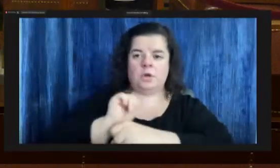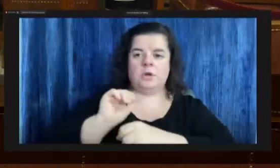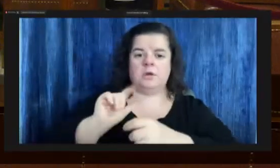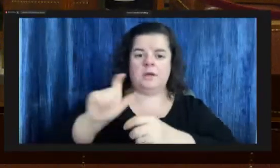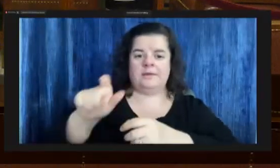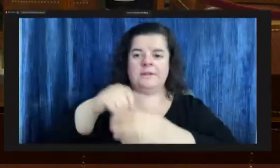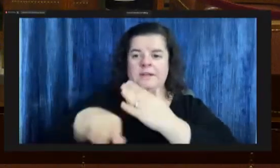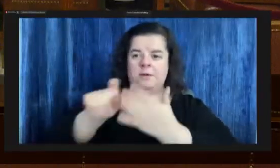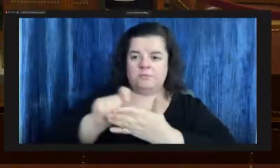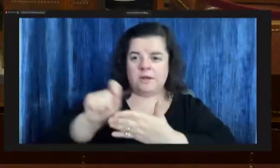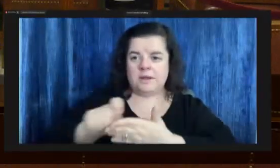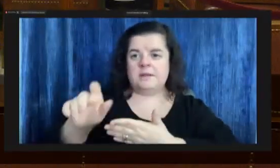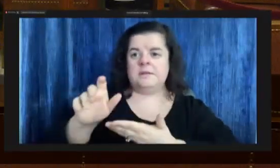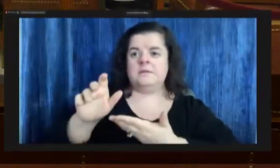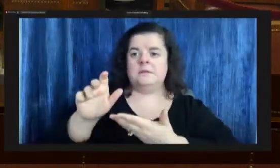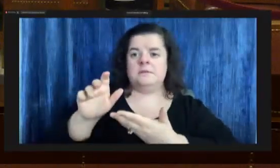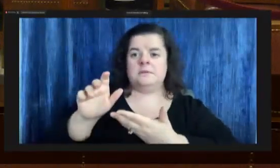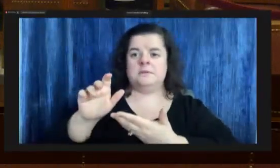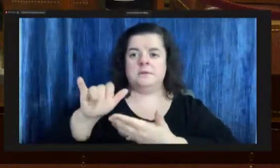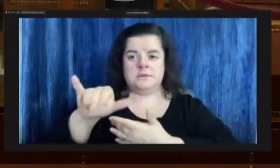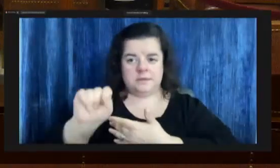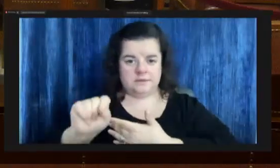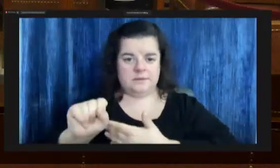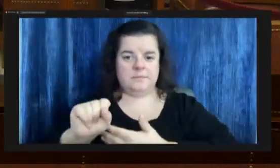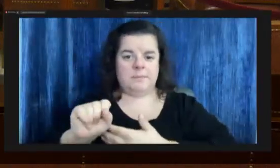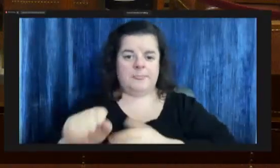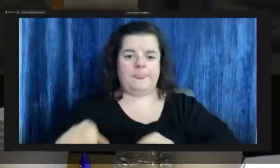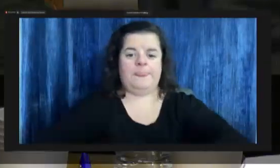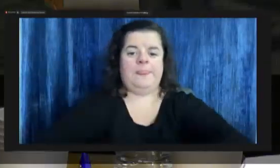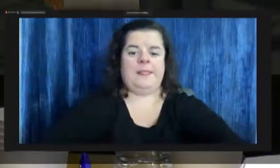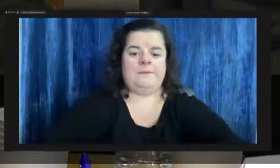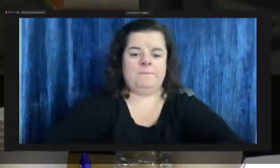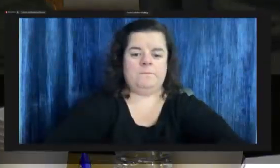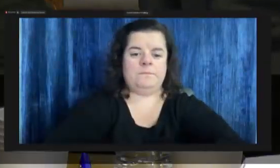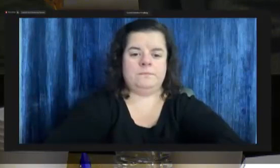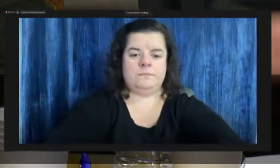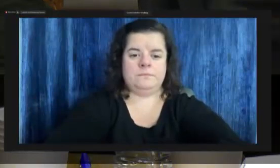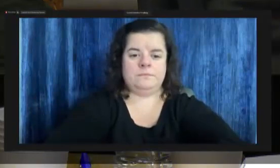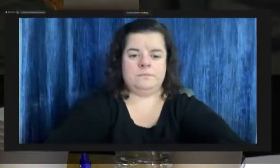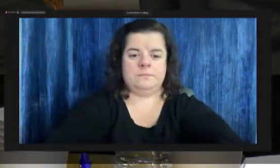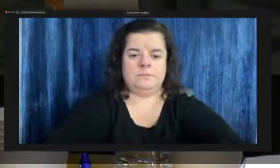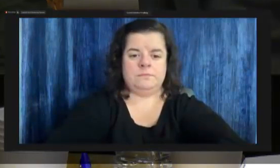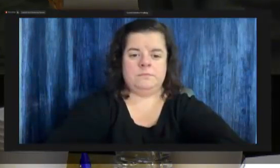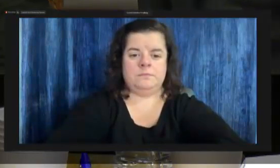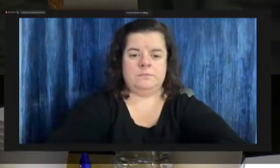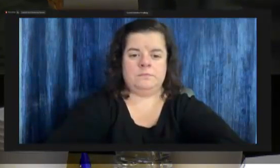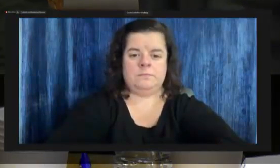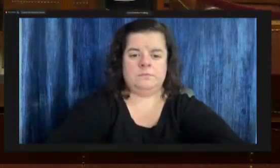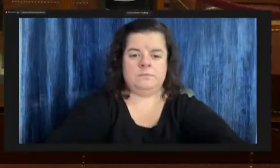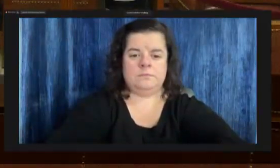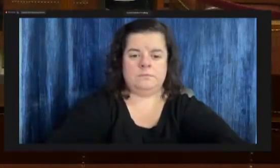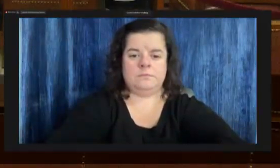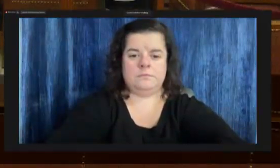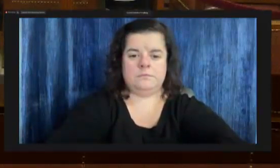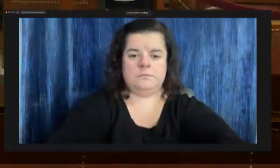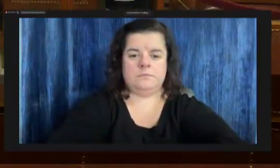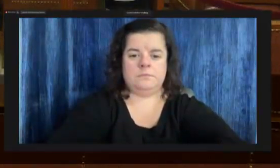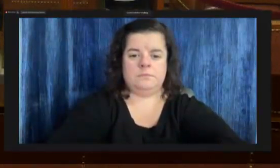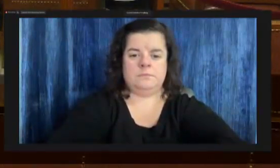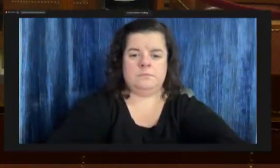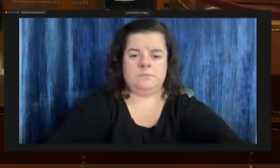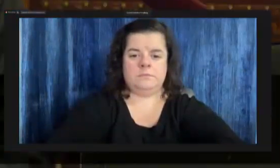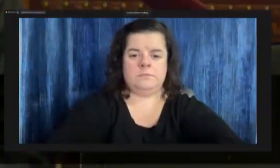MOU. So that's for the one, is it for the whole bank of elevators? Three? It would be, for elevators